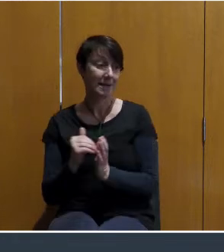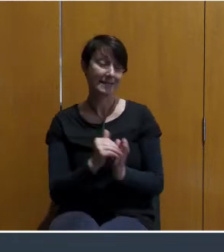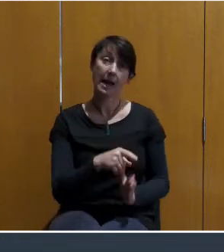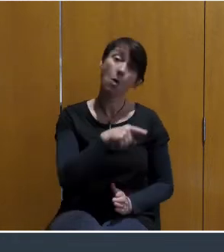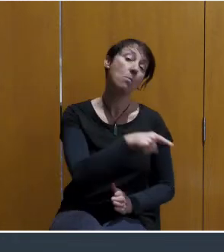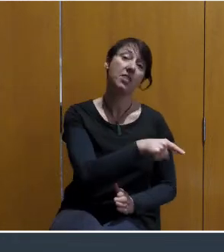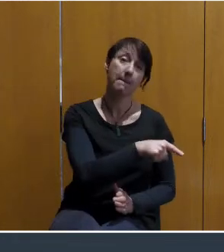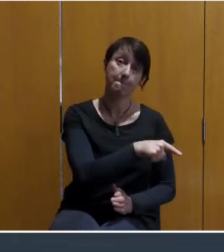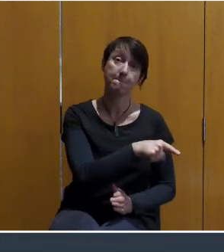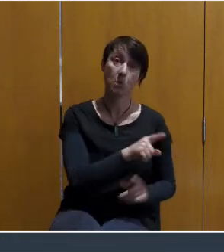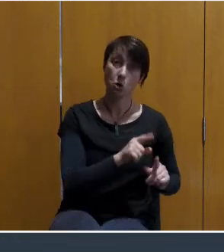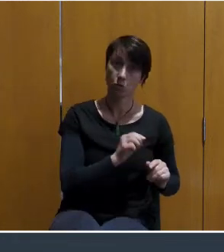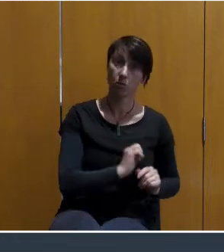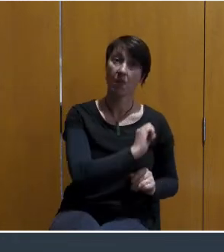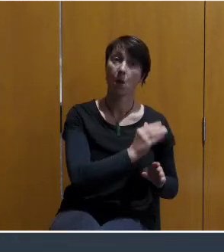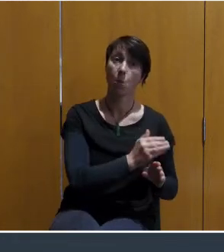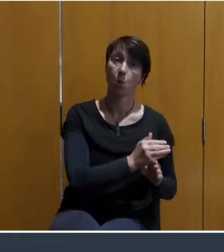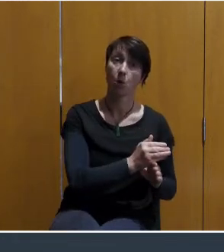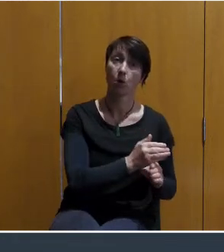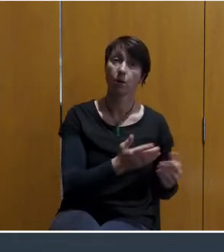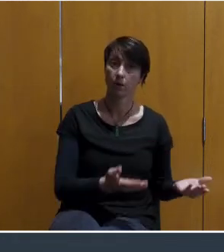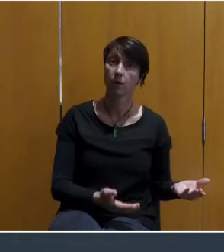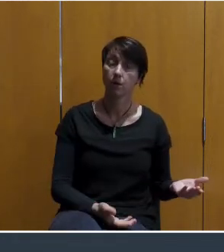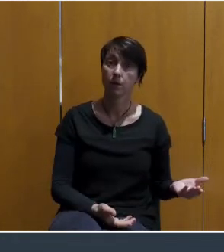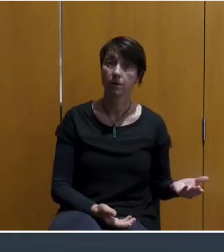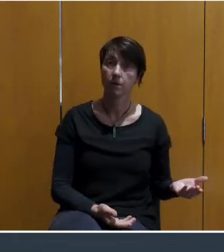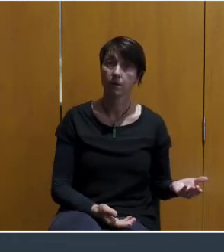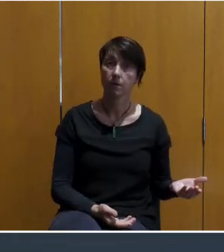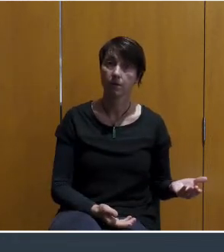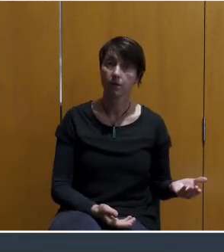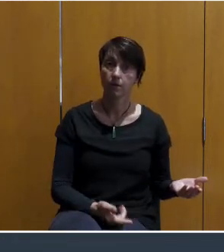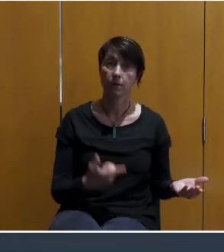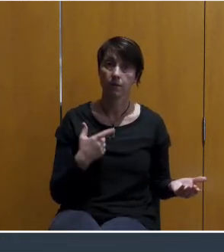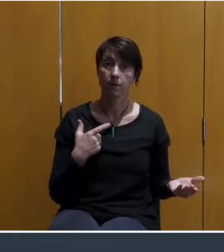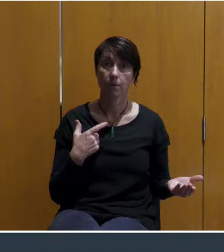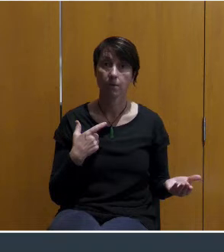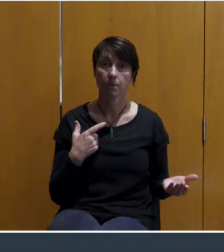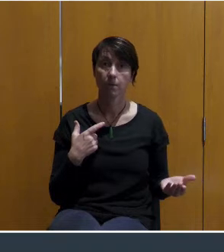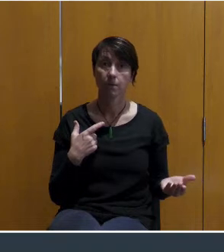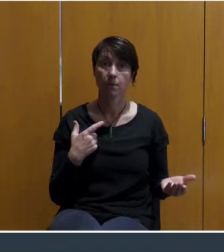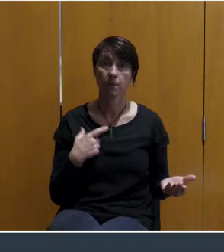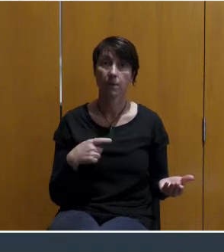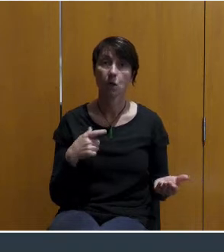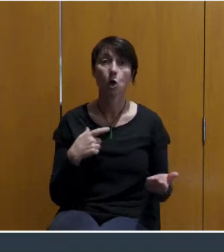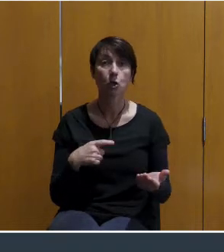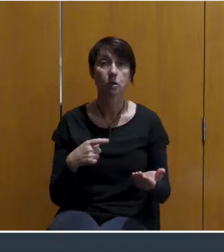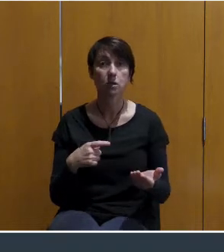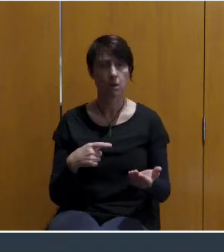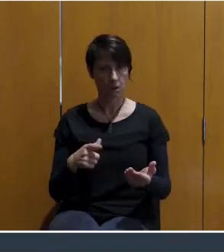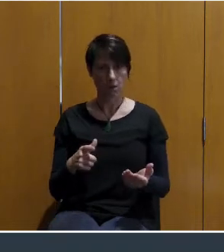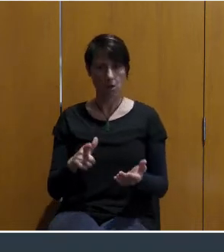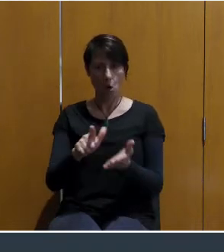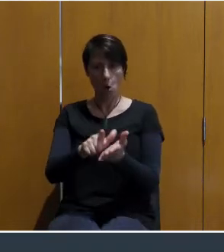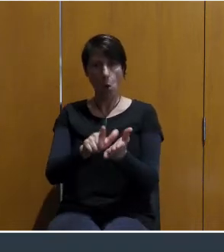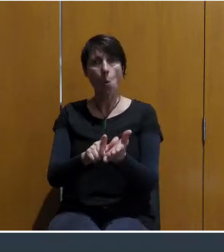that laws are always made for those who, left to their own devices, would not do the right thing,